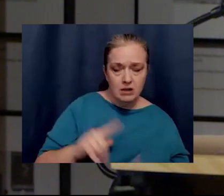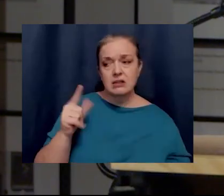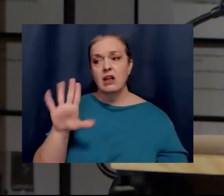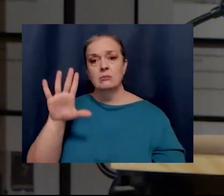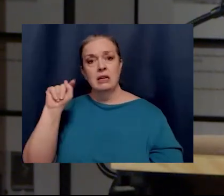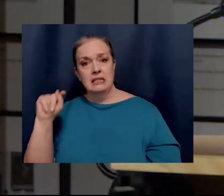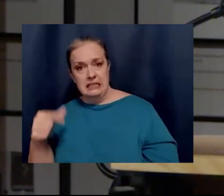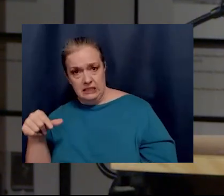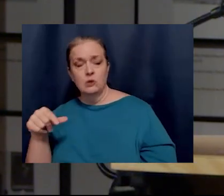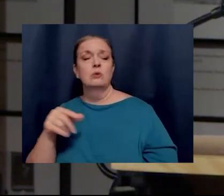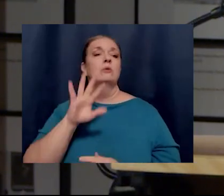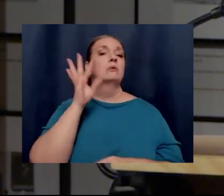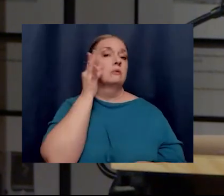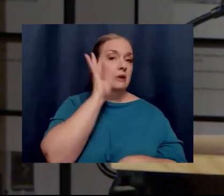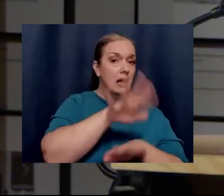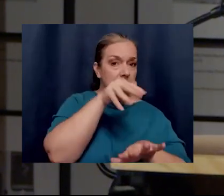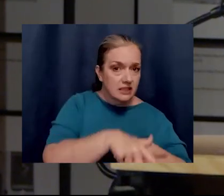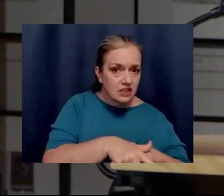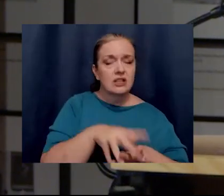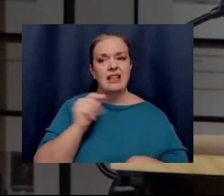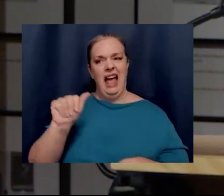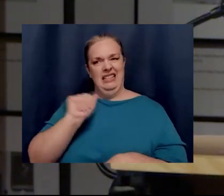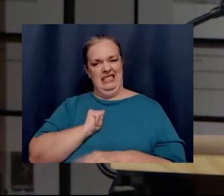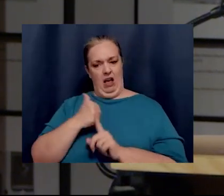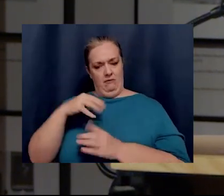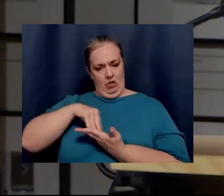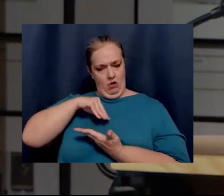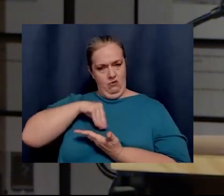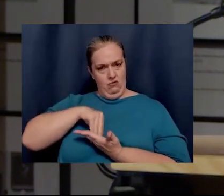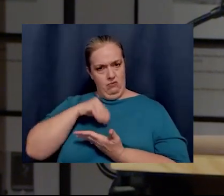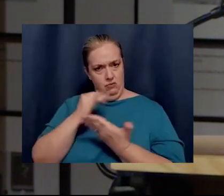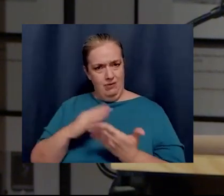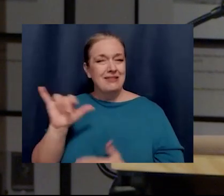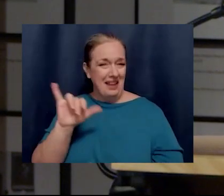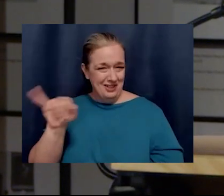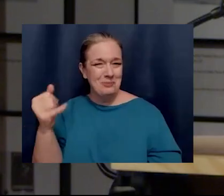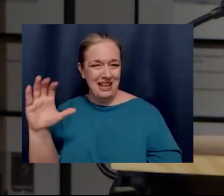LGBTQ plus artists, and self-taught artists like James Castle, all while